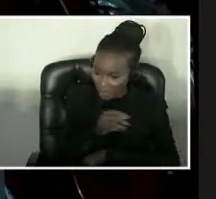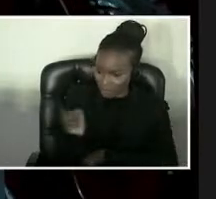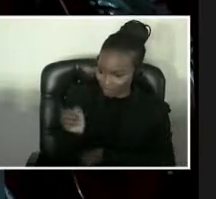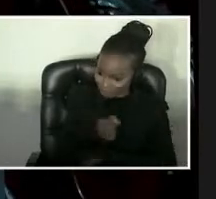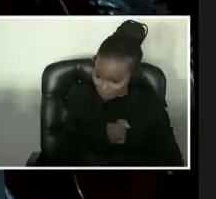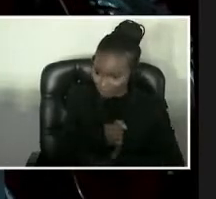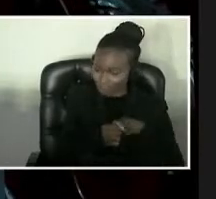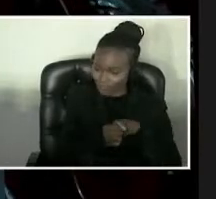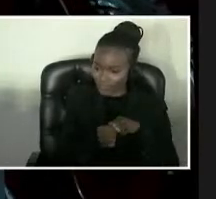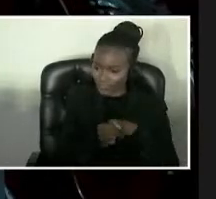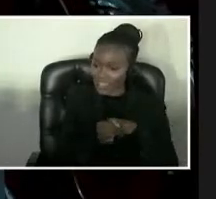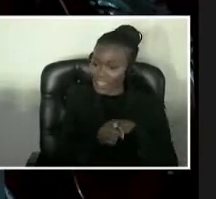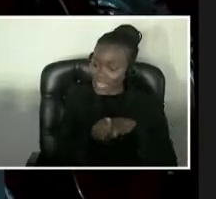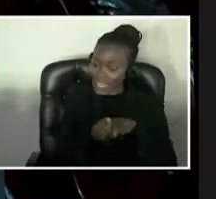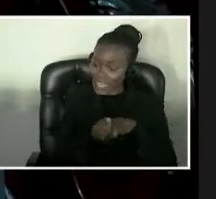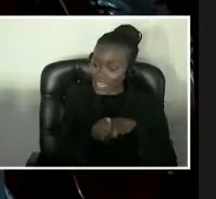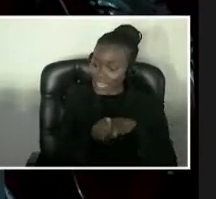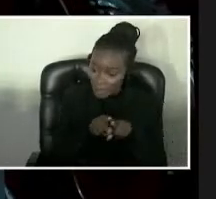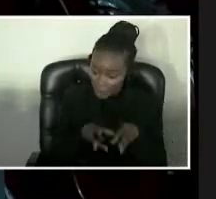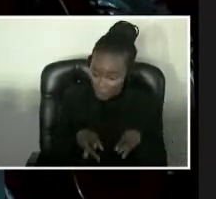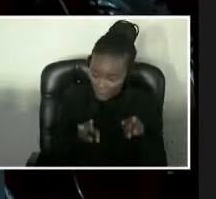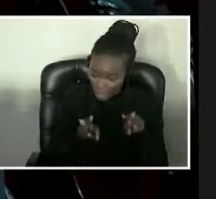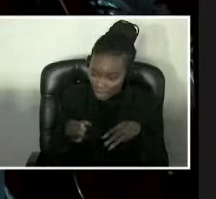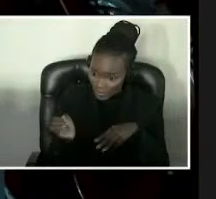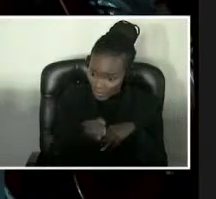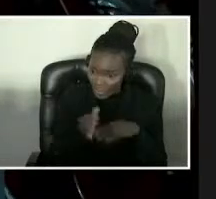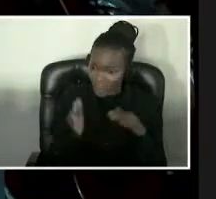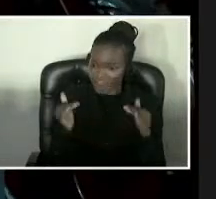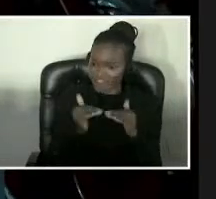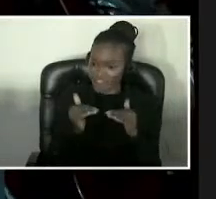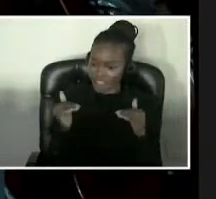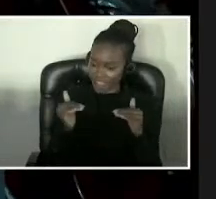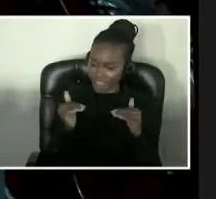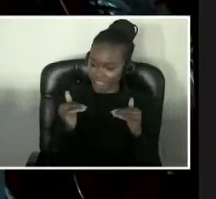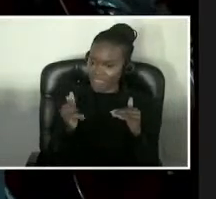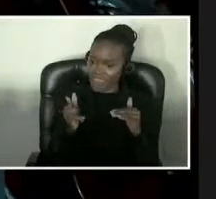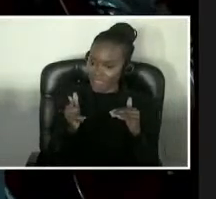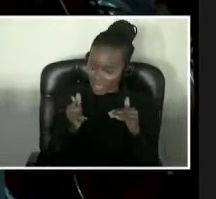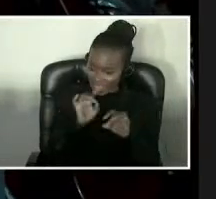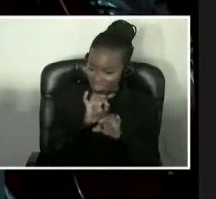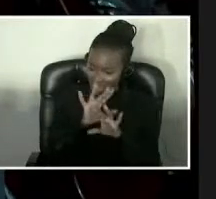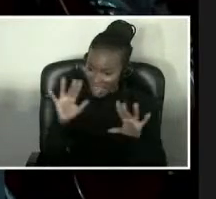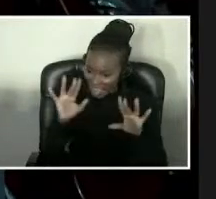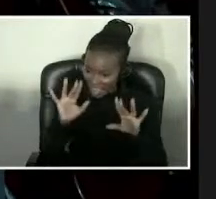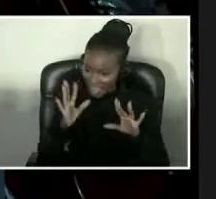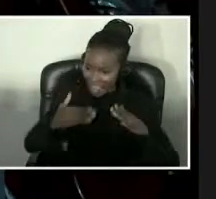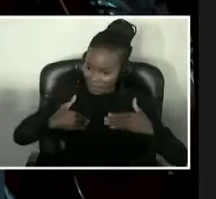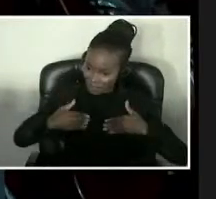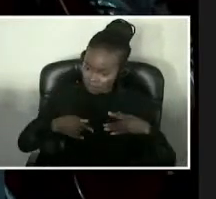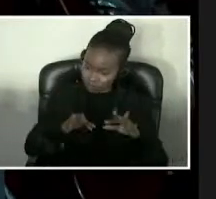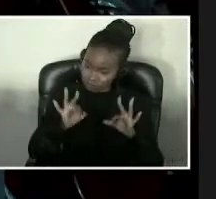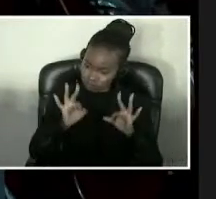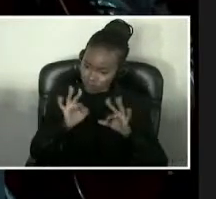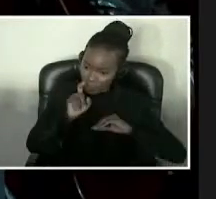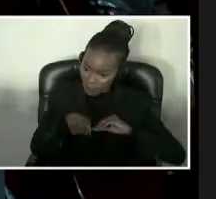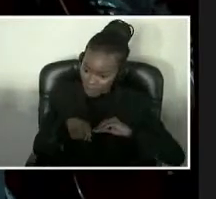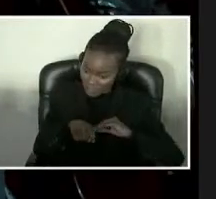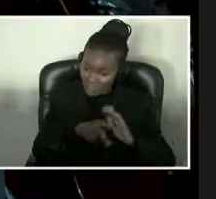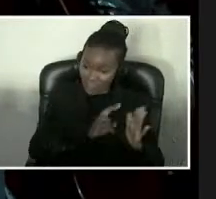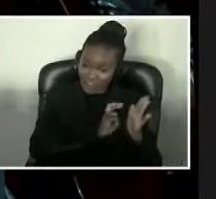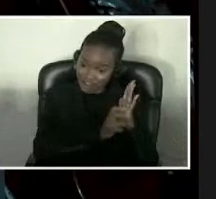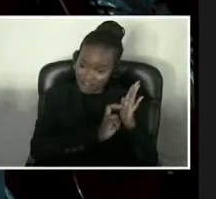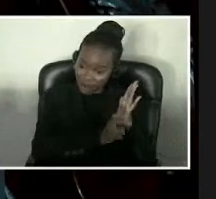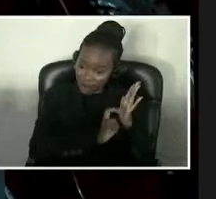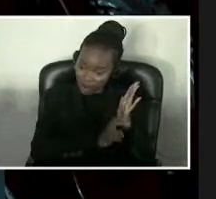transparent and and administratively proper process unless if we follow this